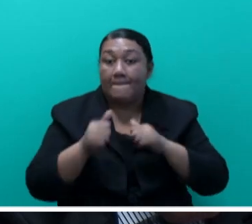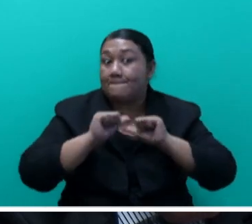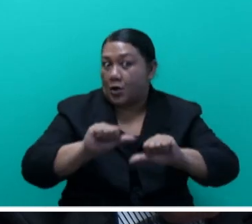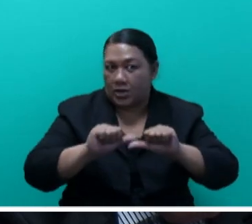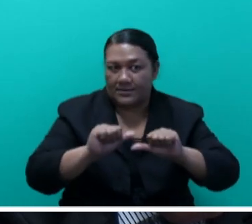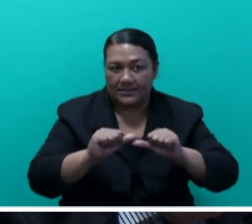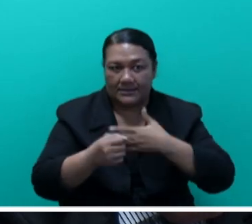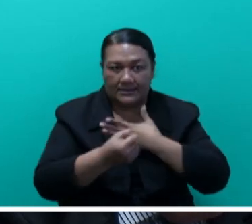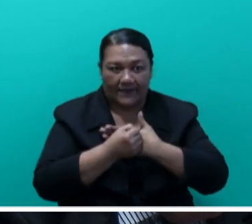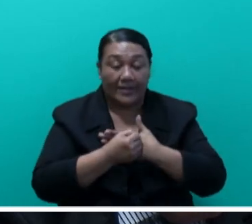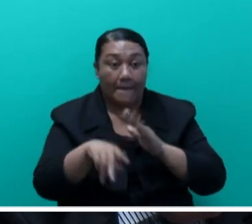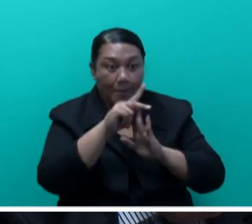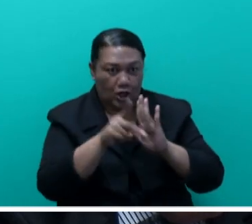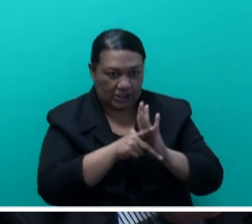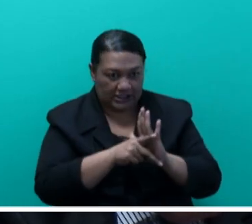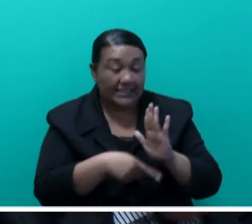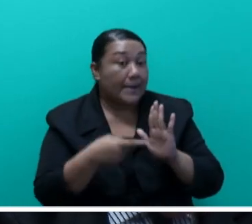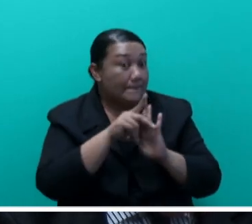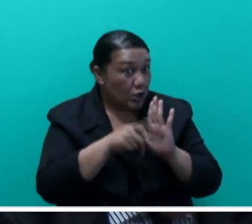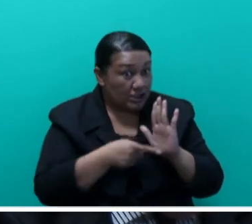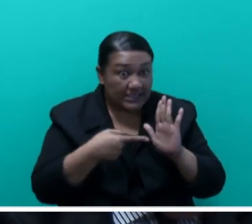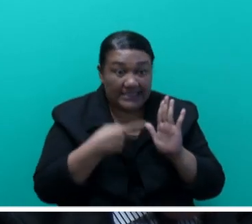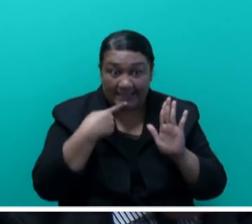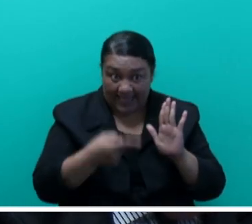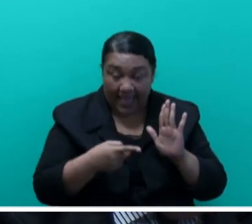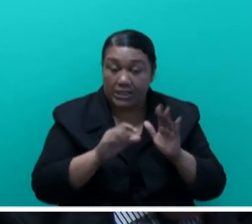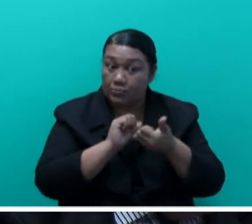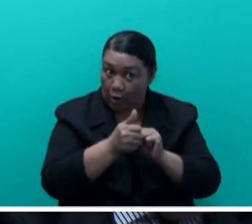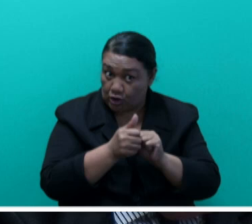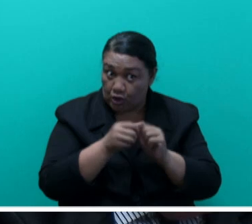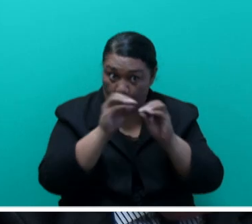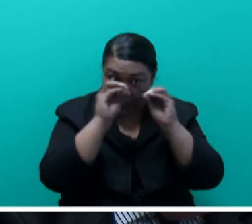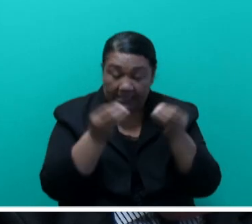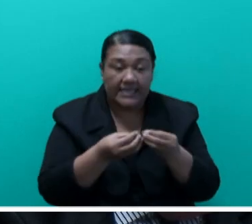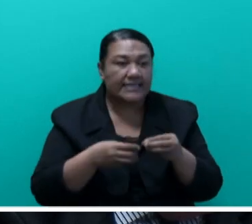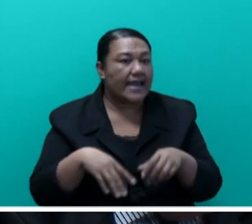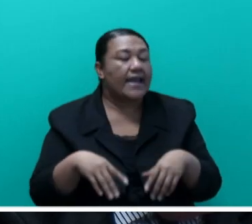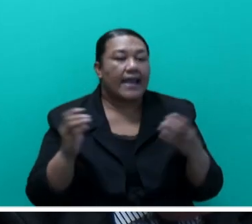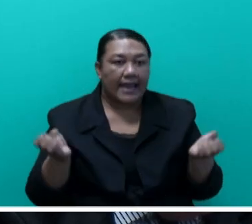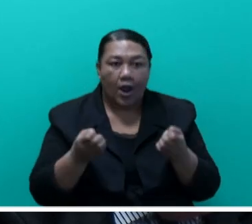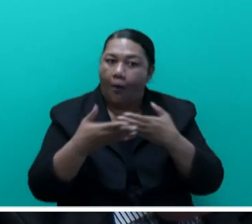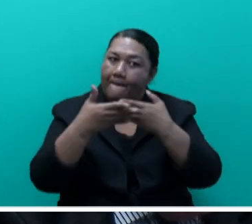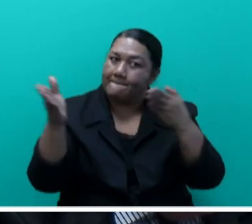Mr. Speaker, the policy ensures that sports organizations operate transparently,